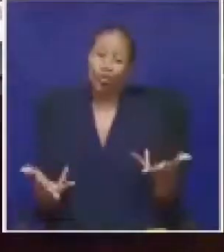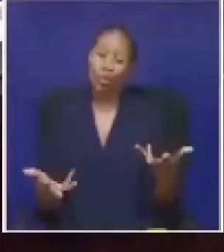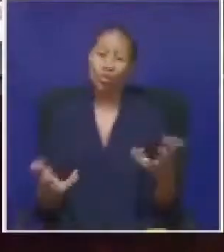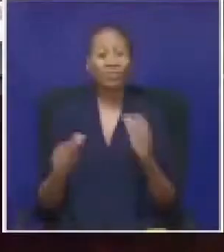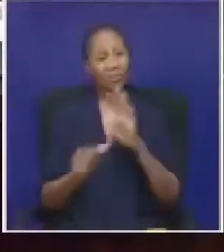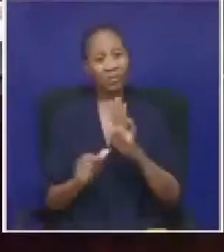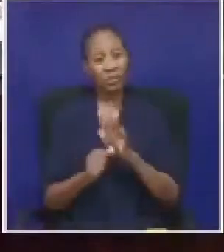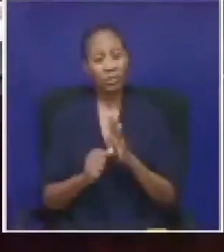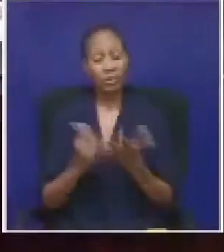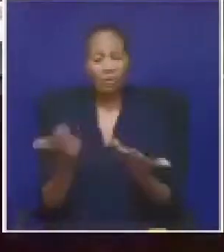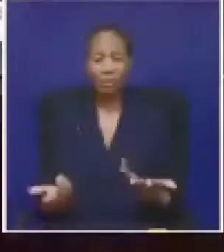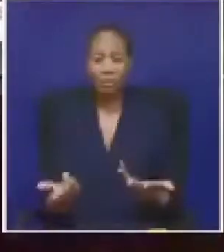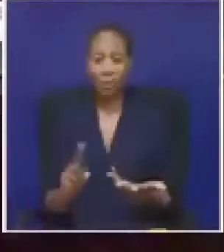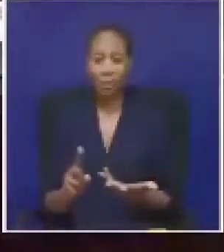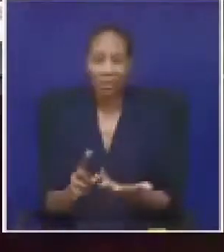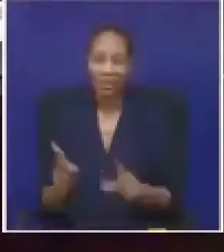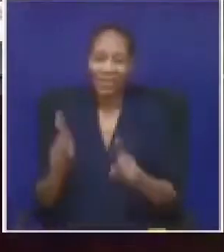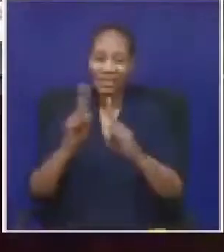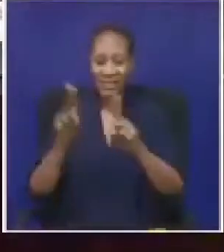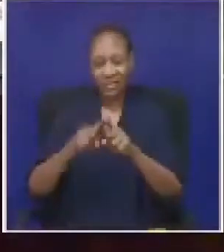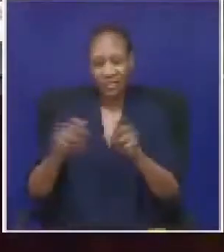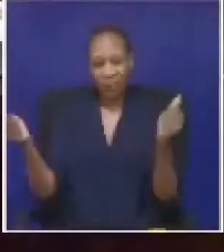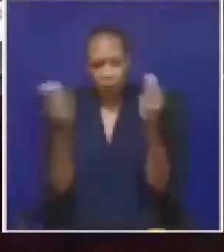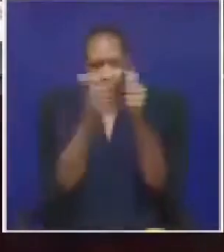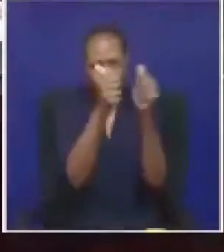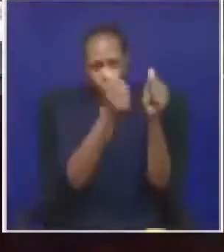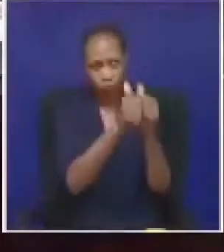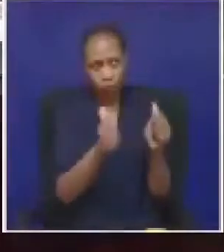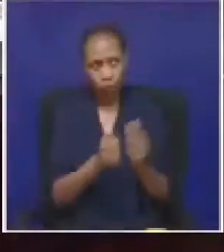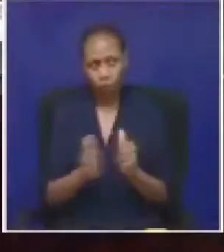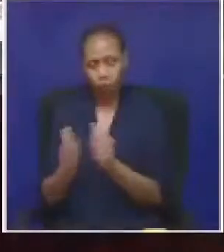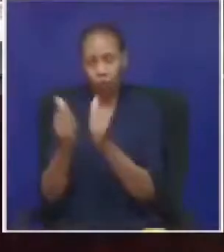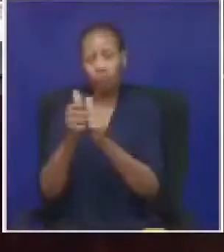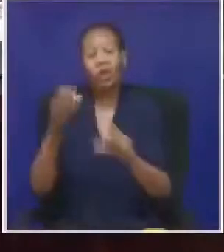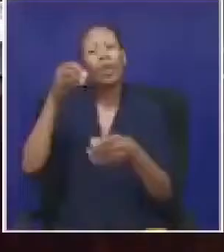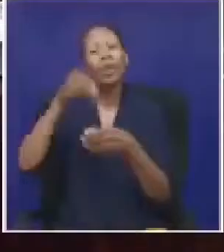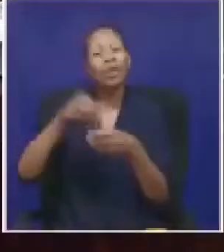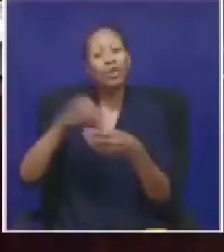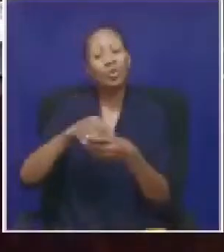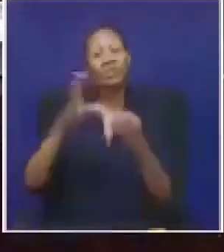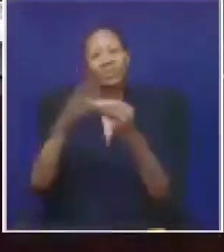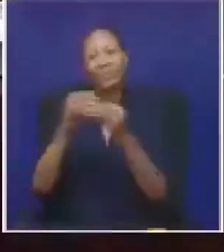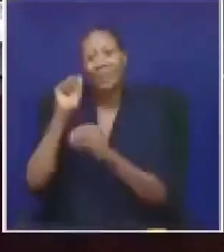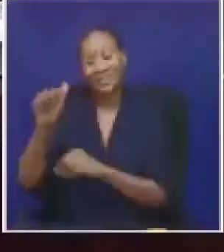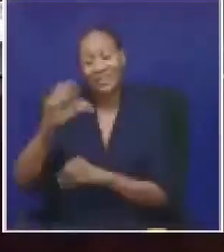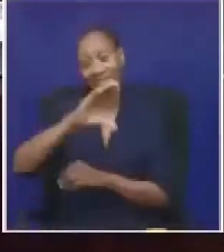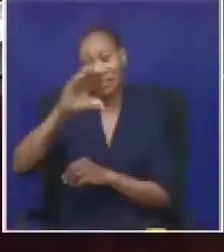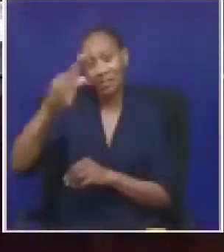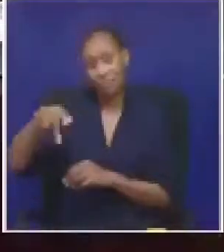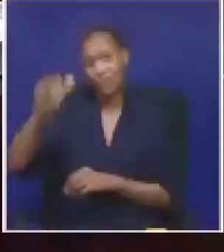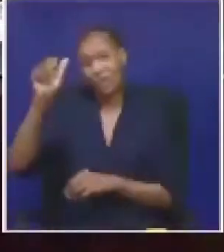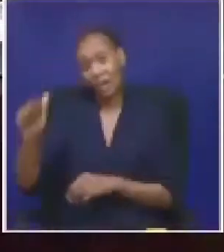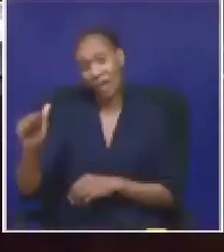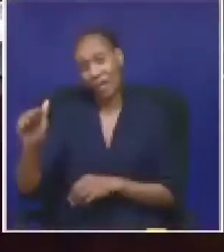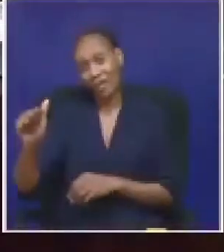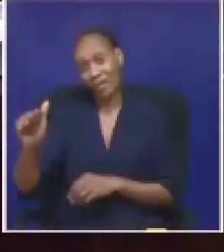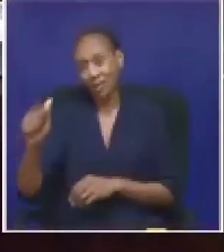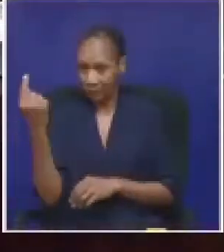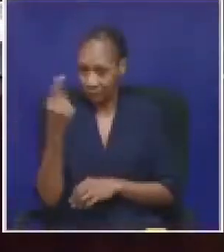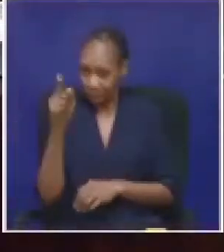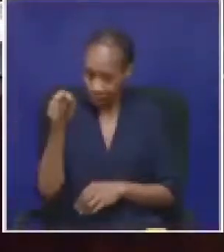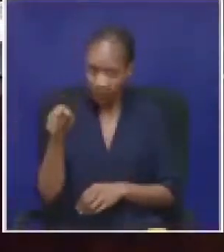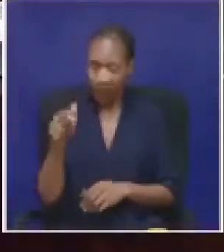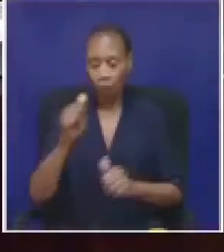incumbent upon all key role players, including members of CPAs themselves,